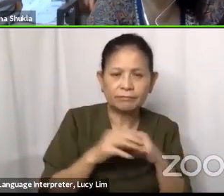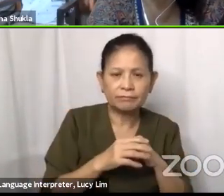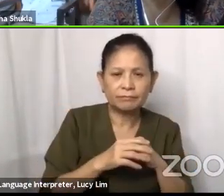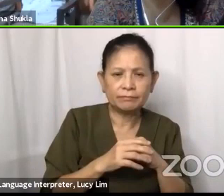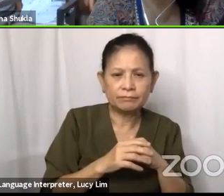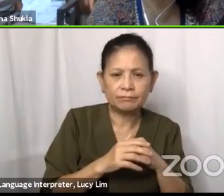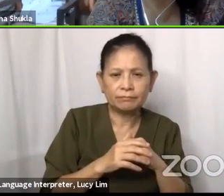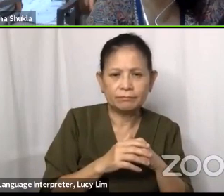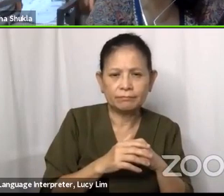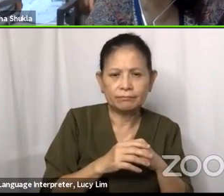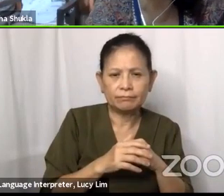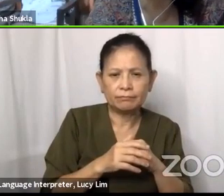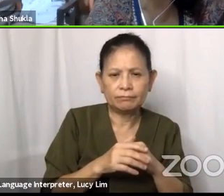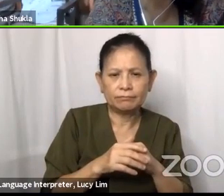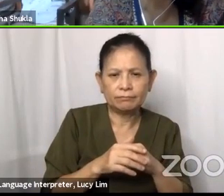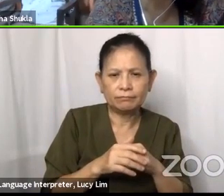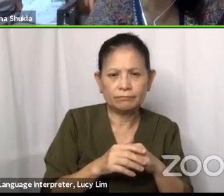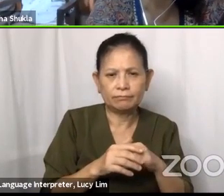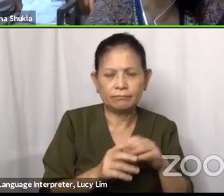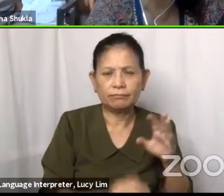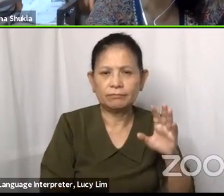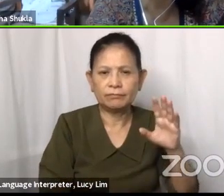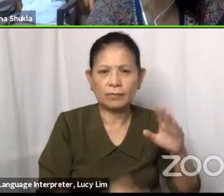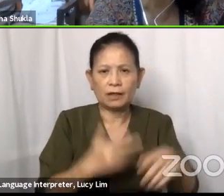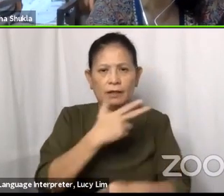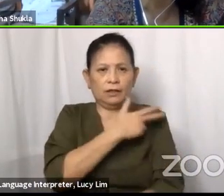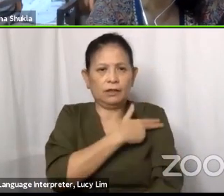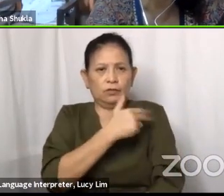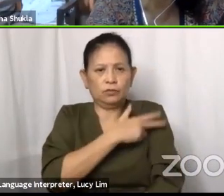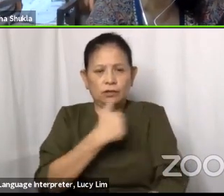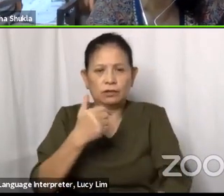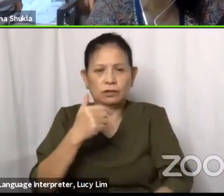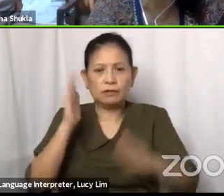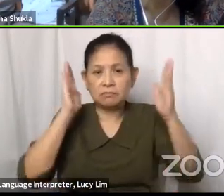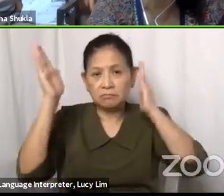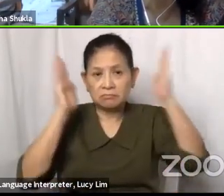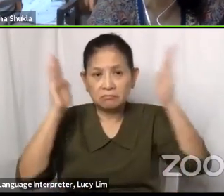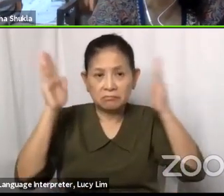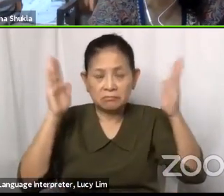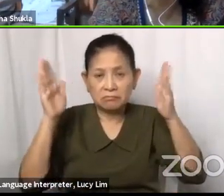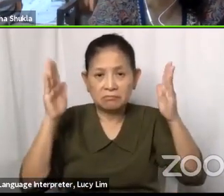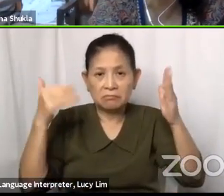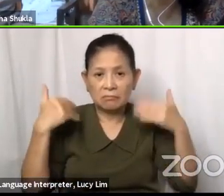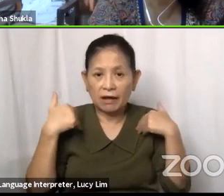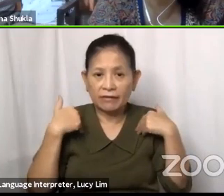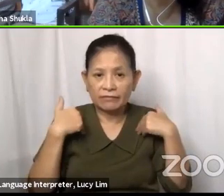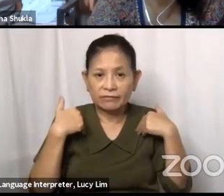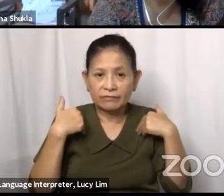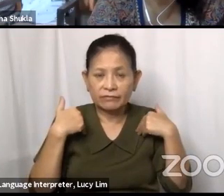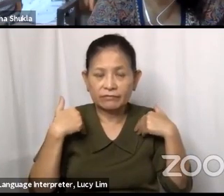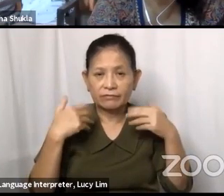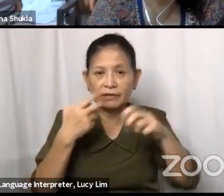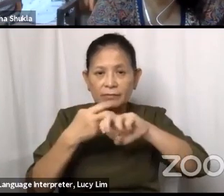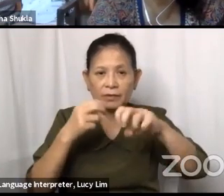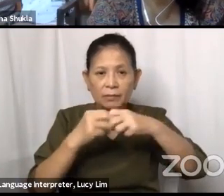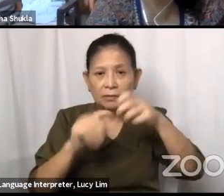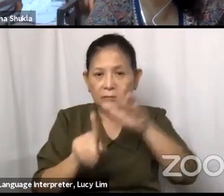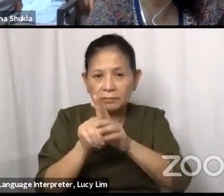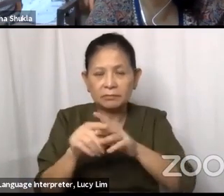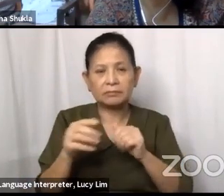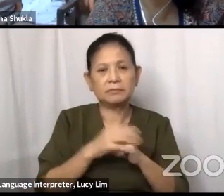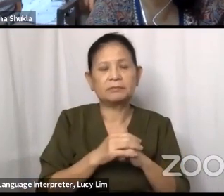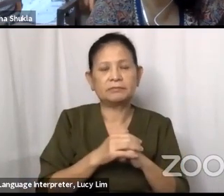So Ciptasari from in Indonesia, in Bahasa, do you come across any such problem? Okay, when